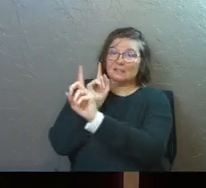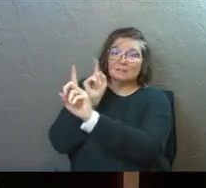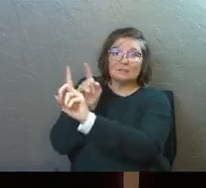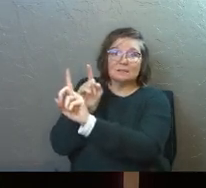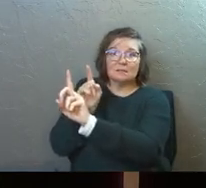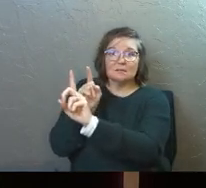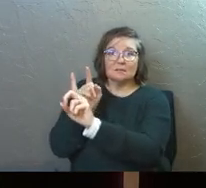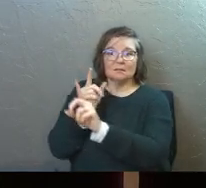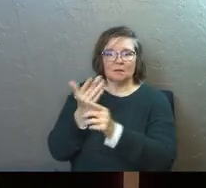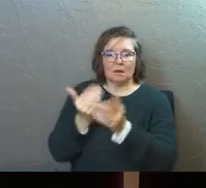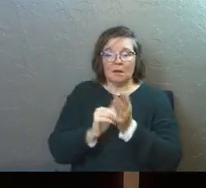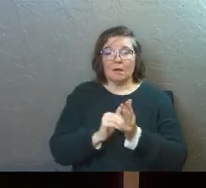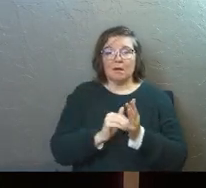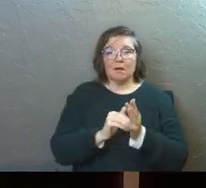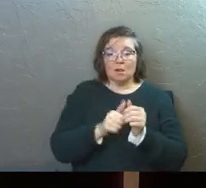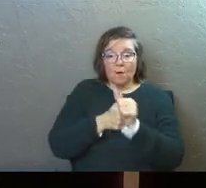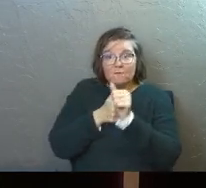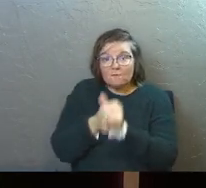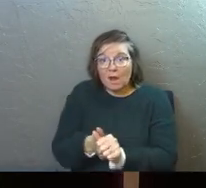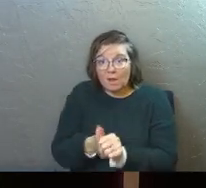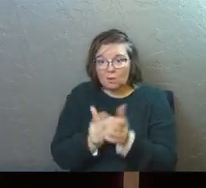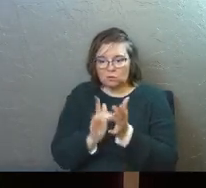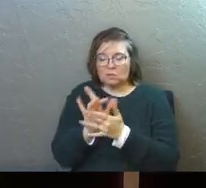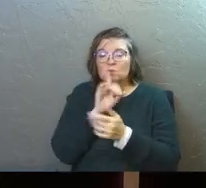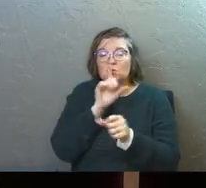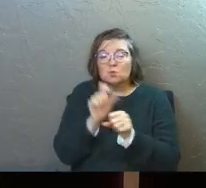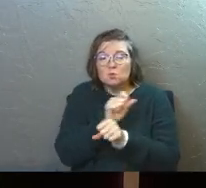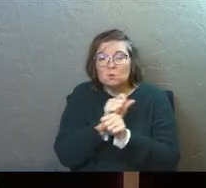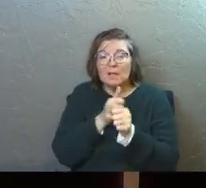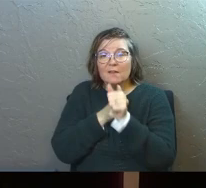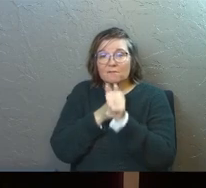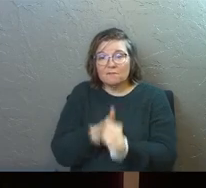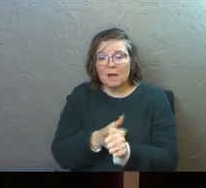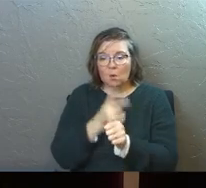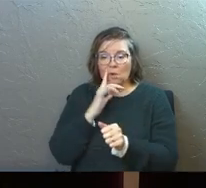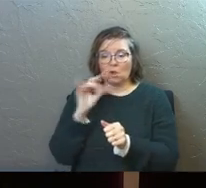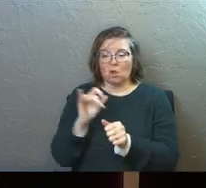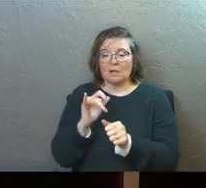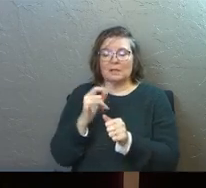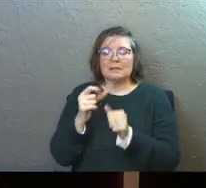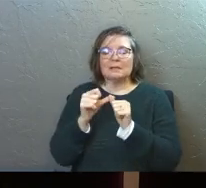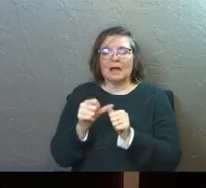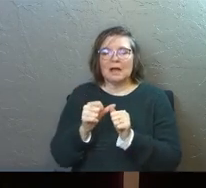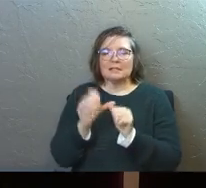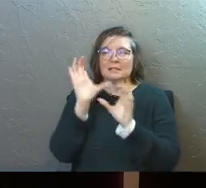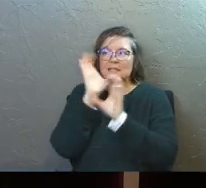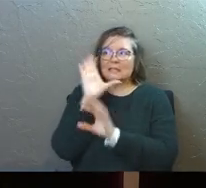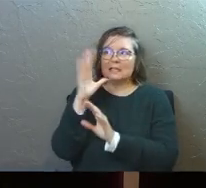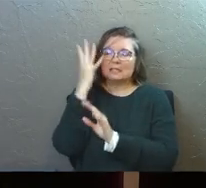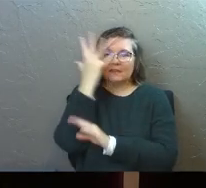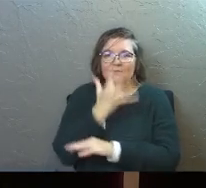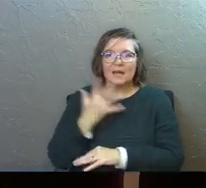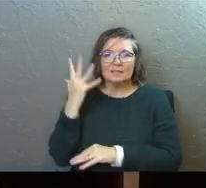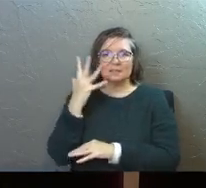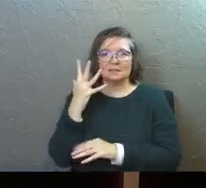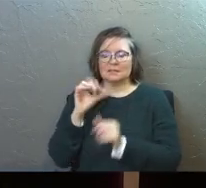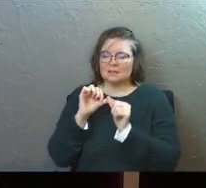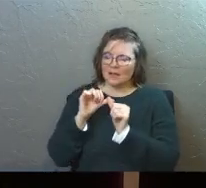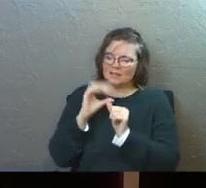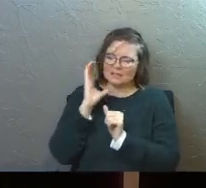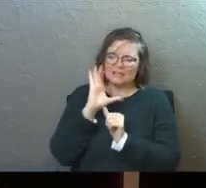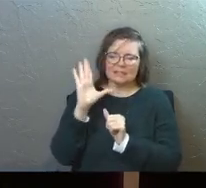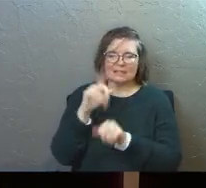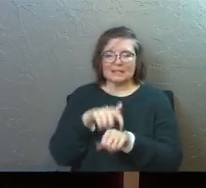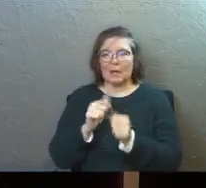Amen. Follow and seek. Again, follow Jesus, truly follow him. And what that looks like is constantly seeking his face,